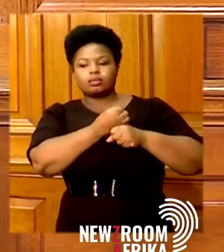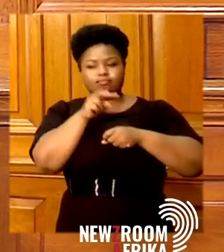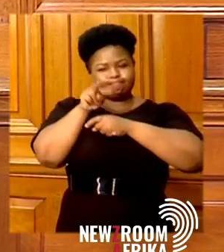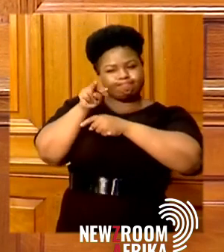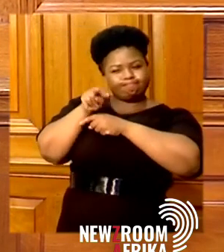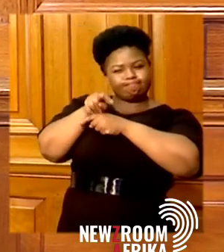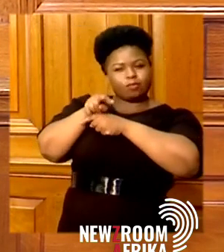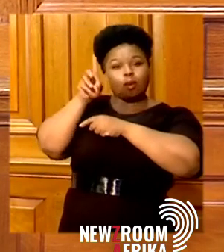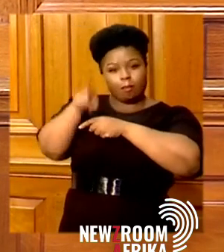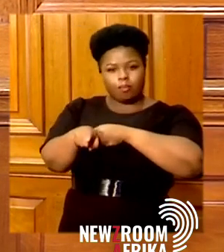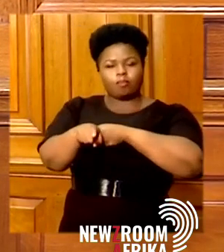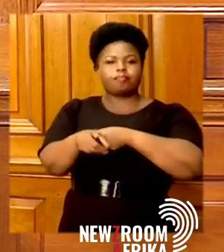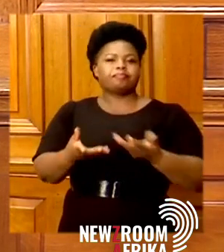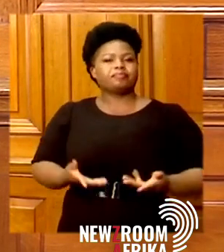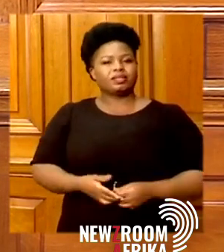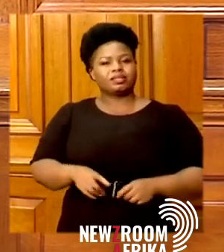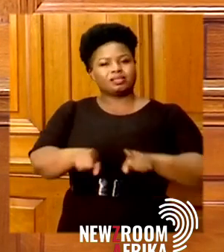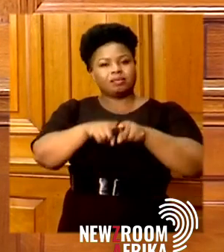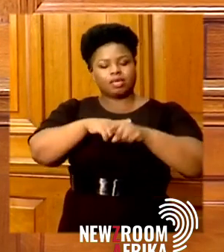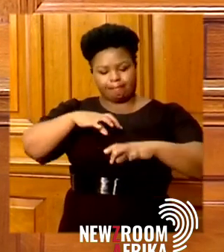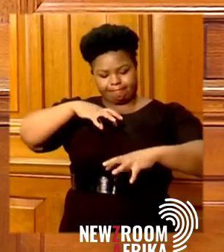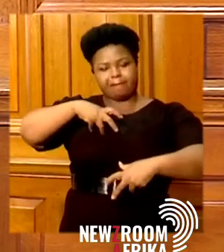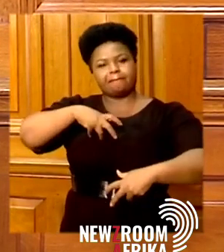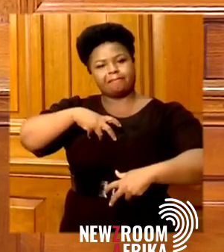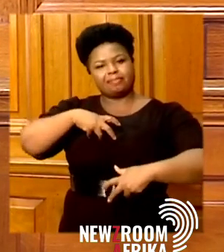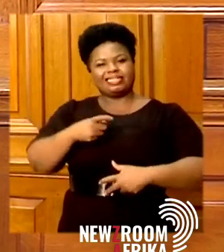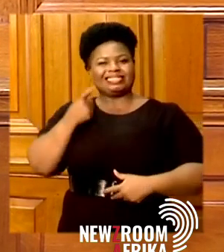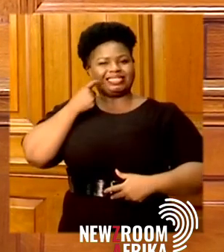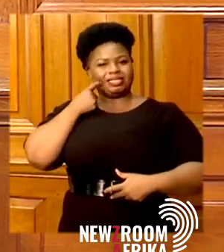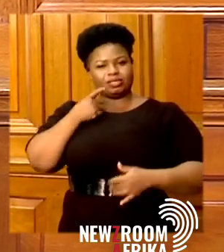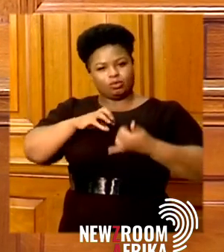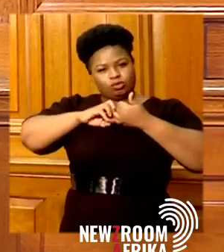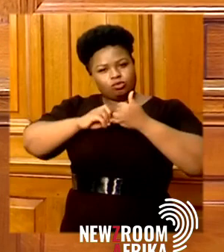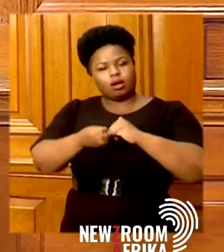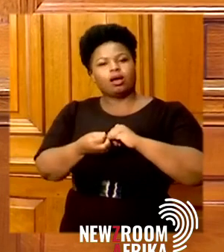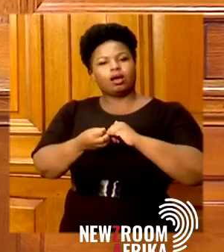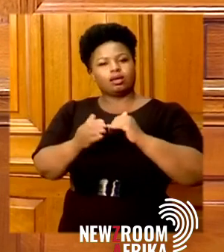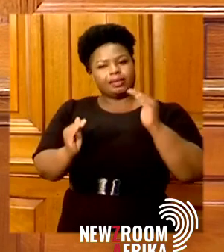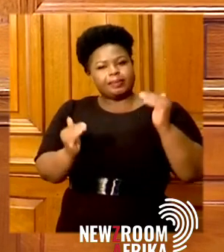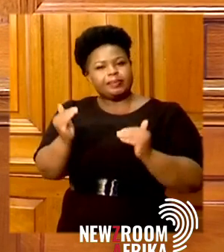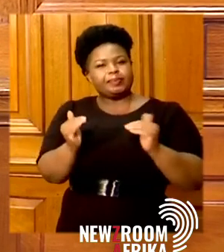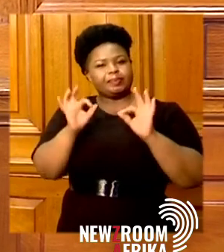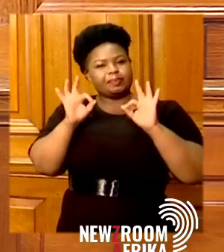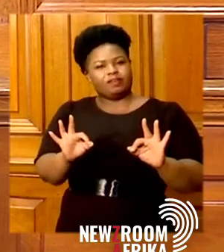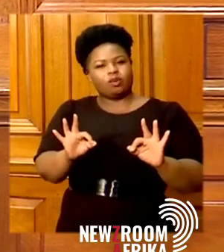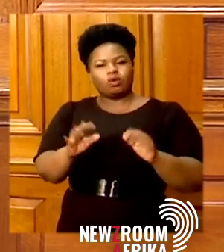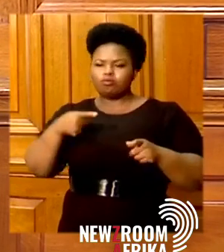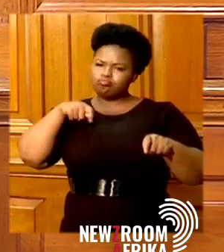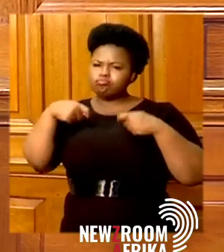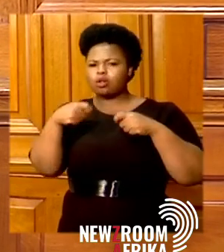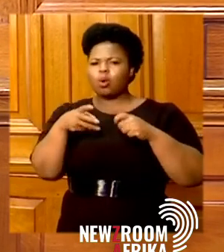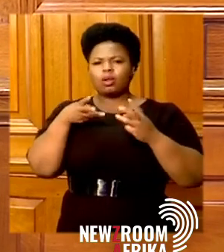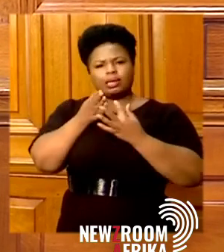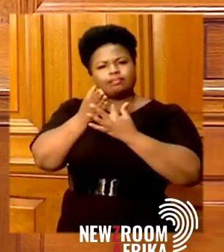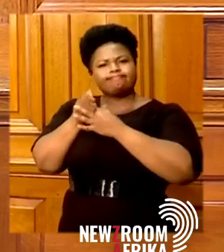closely and to adapt our approach in a responsive and flexible manner.